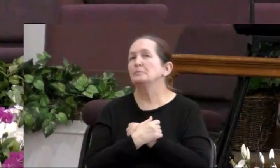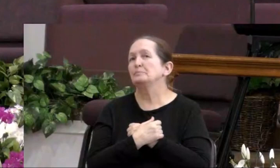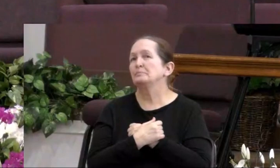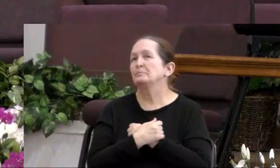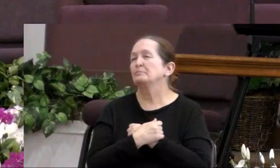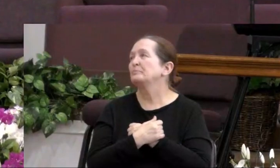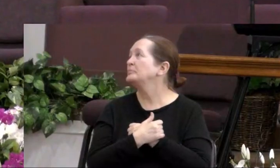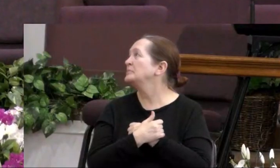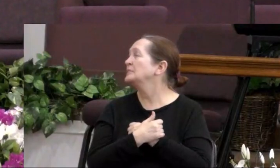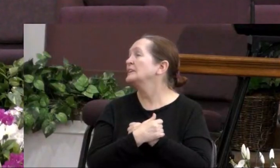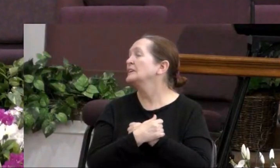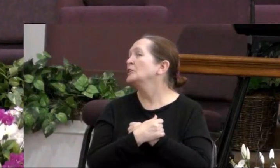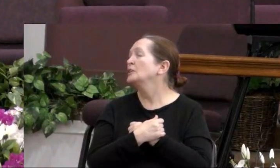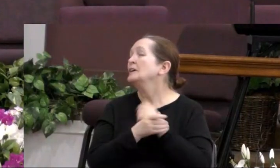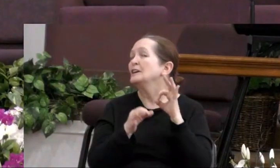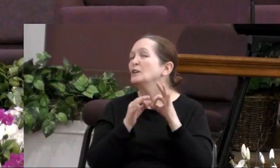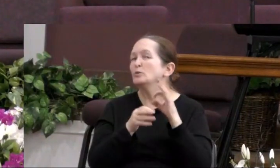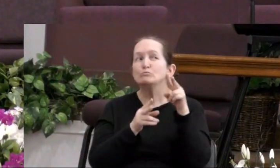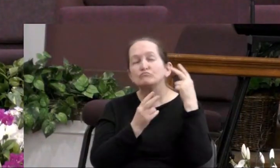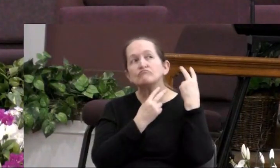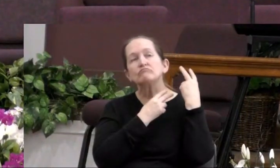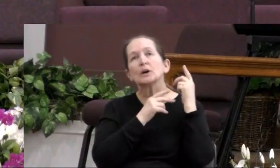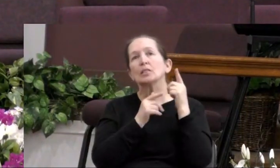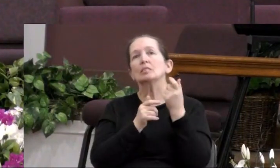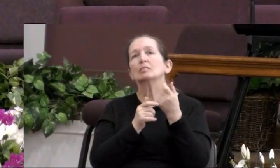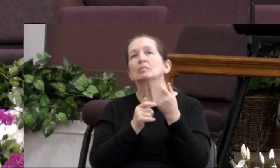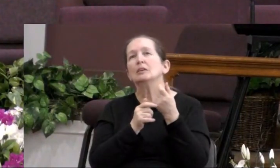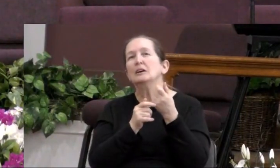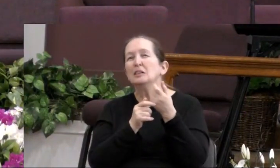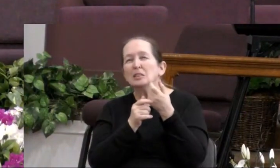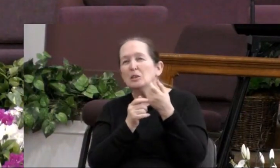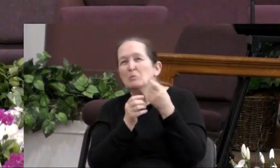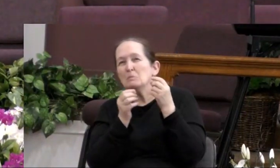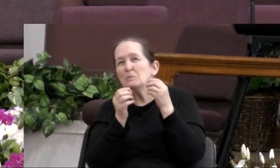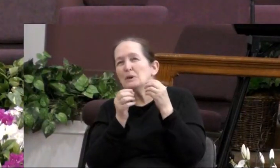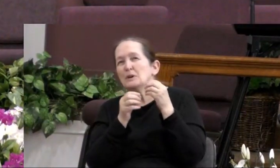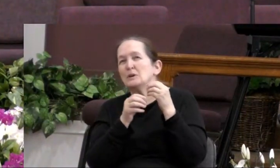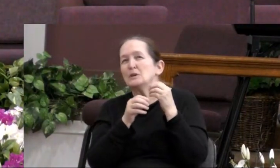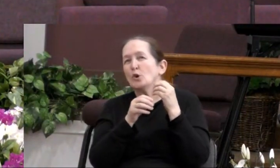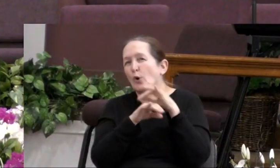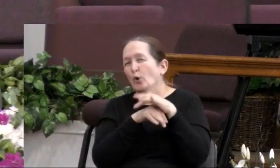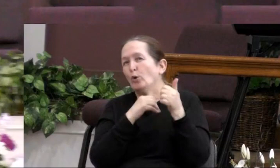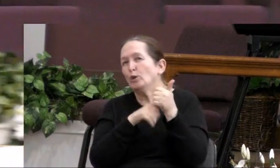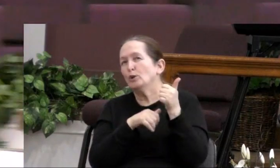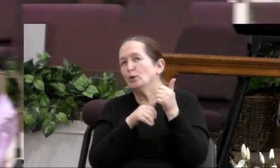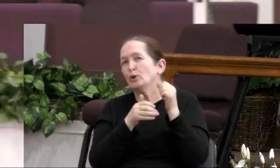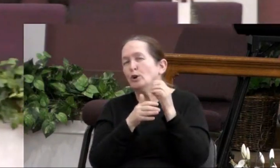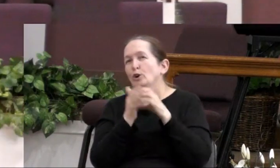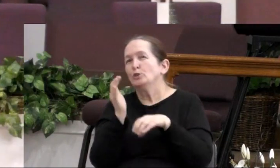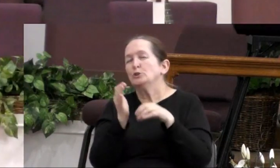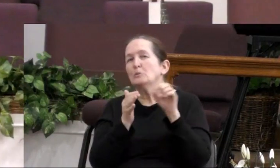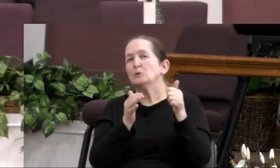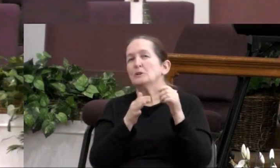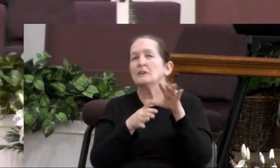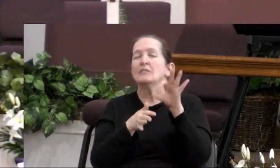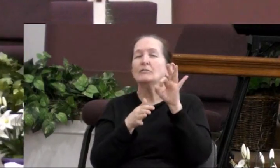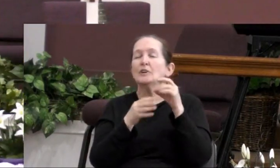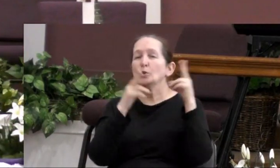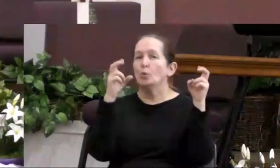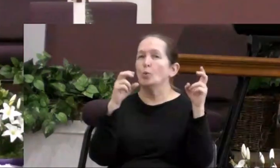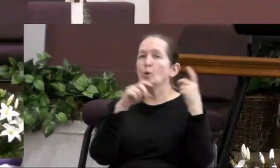And actually, if you look back a little earlier in chapter 10, you'll find this exact quote from